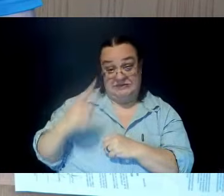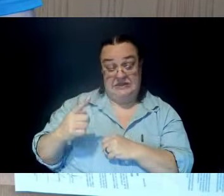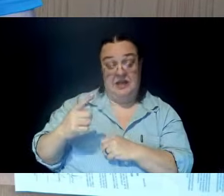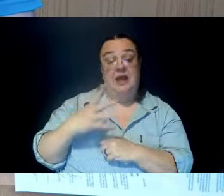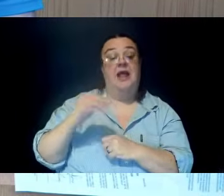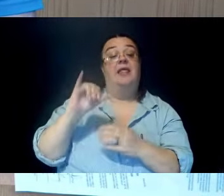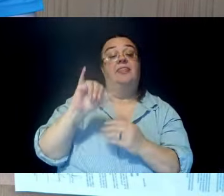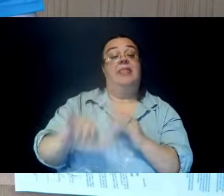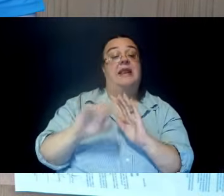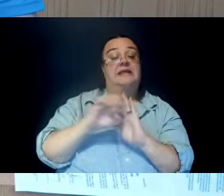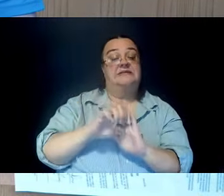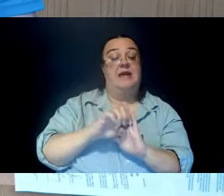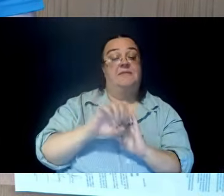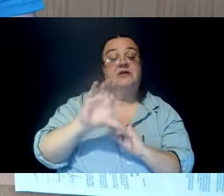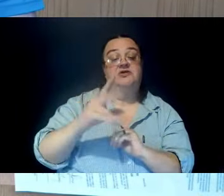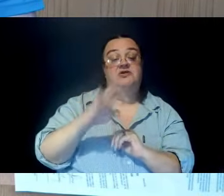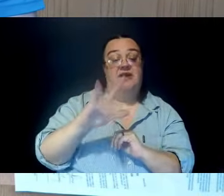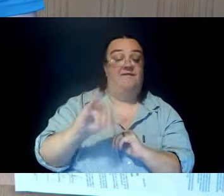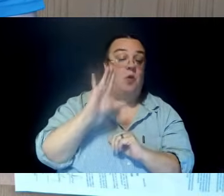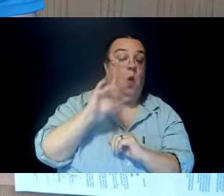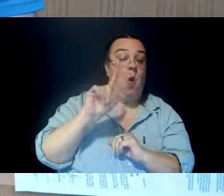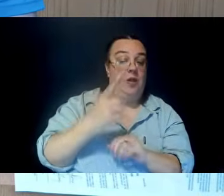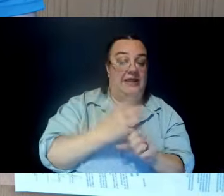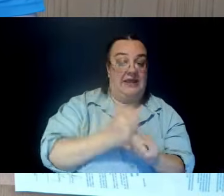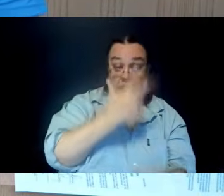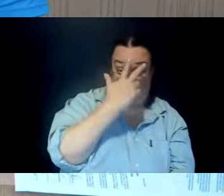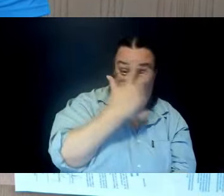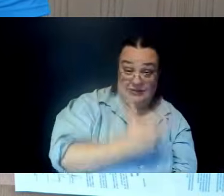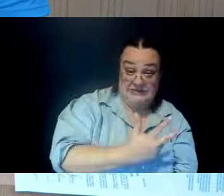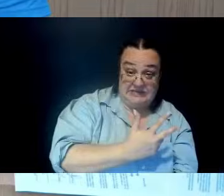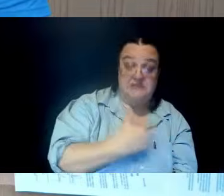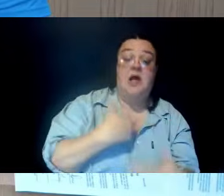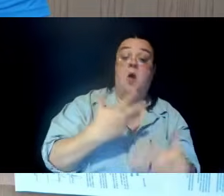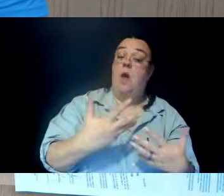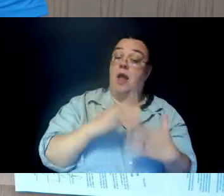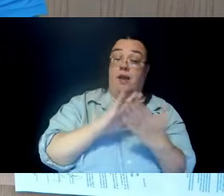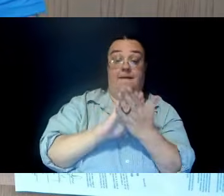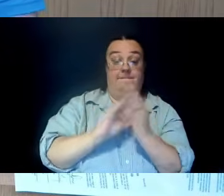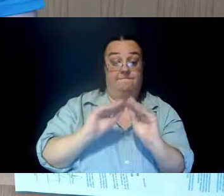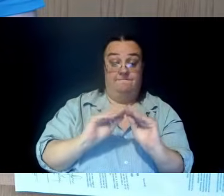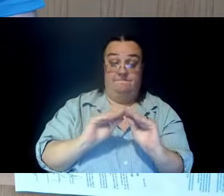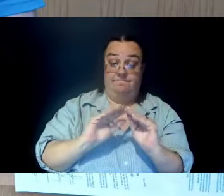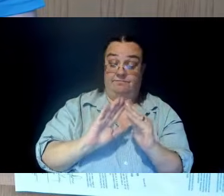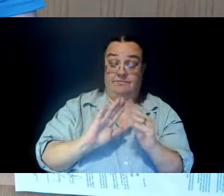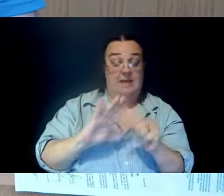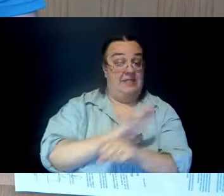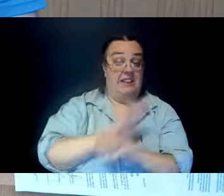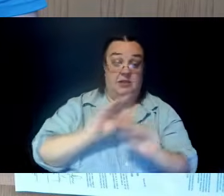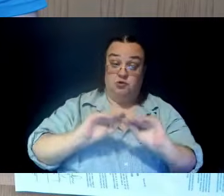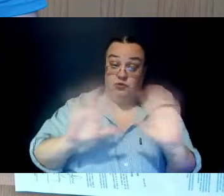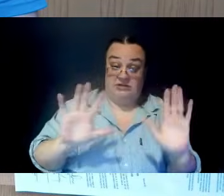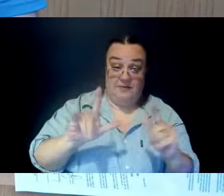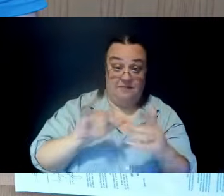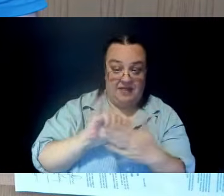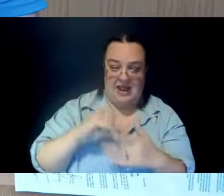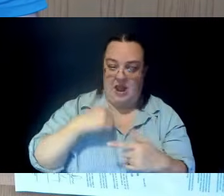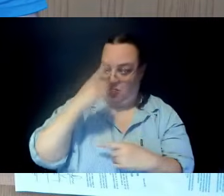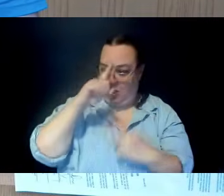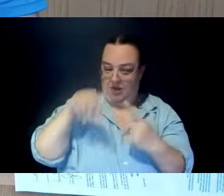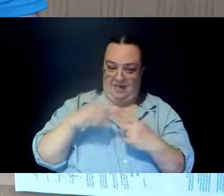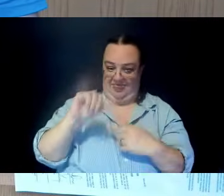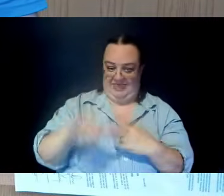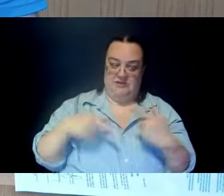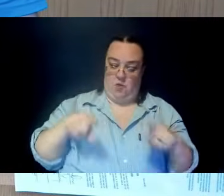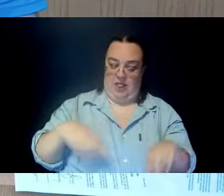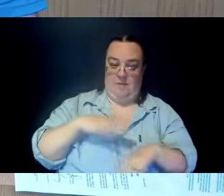example, Cheverly will only get the 3 cents. I want to be completely transparent about this. So I thought about this on the Metro today.